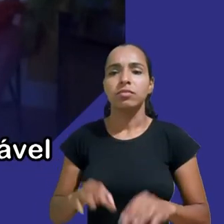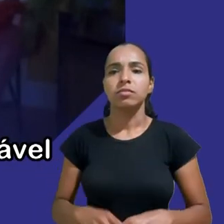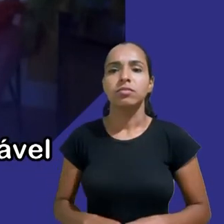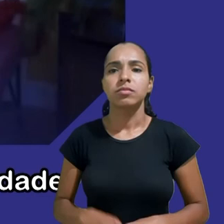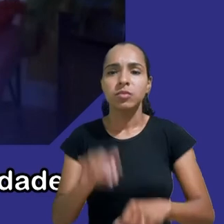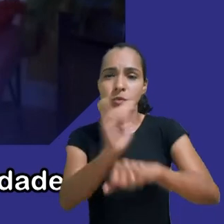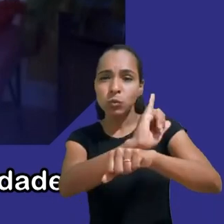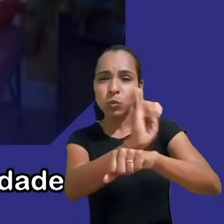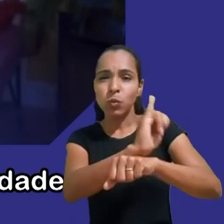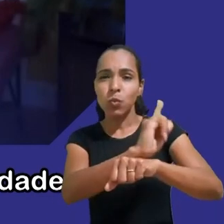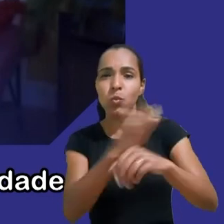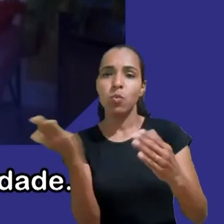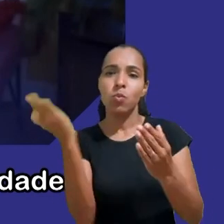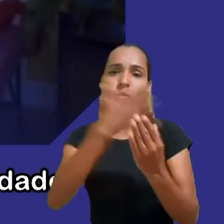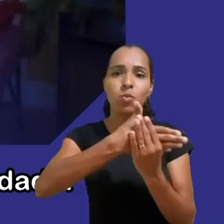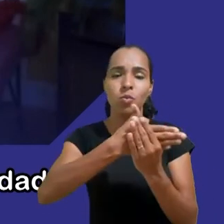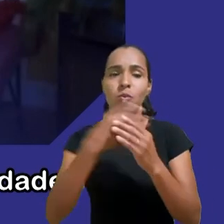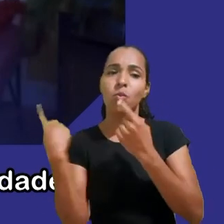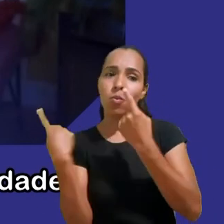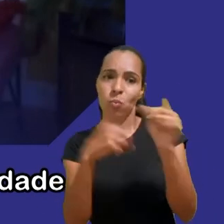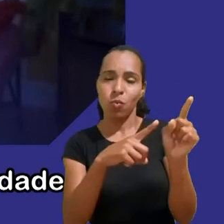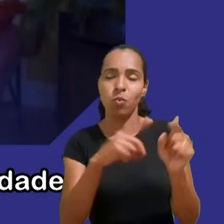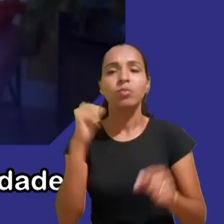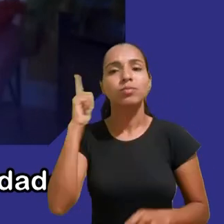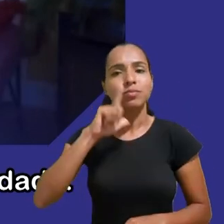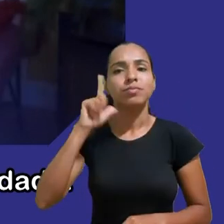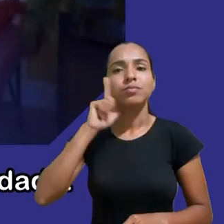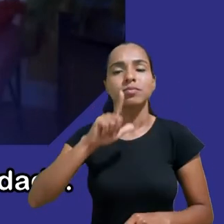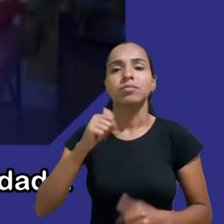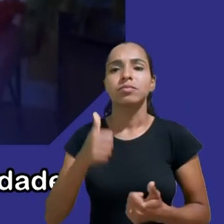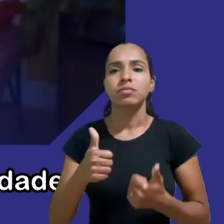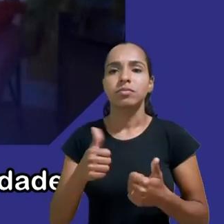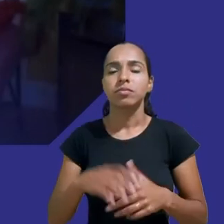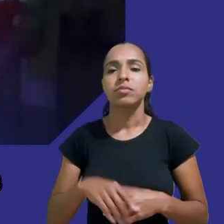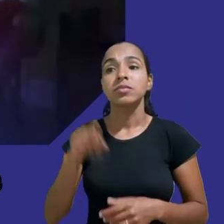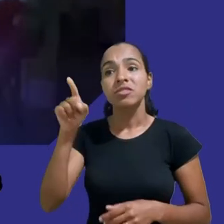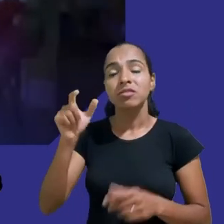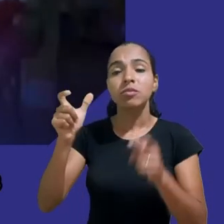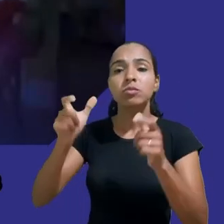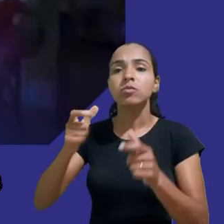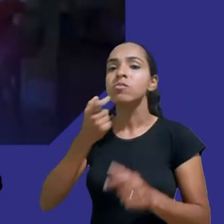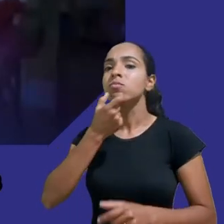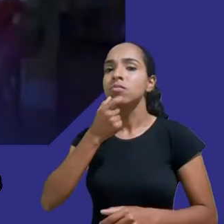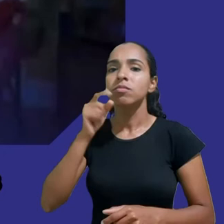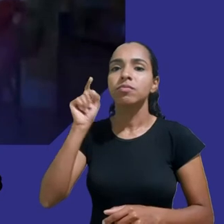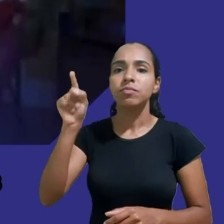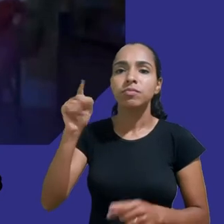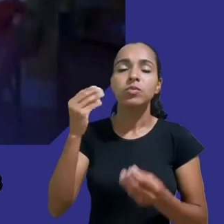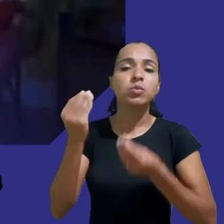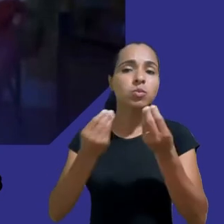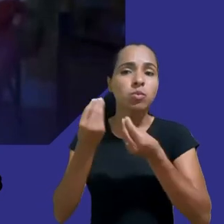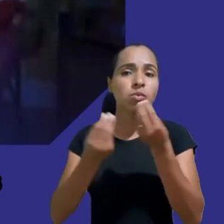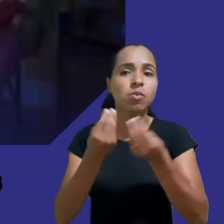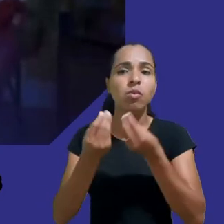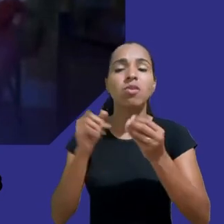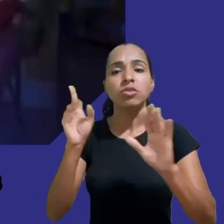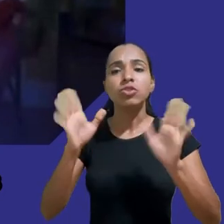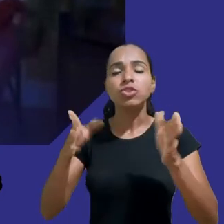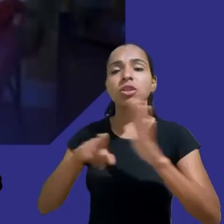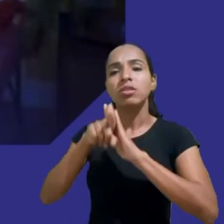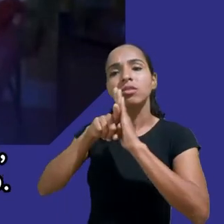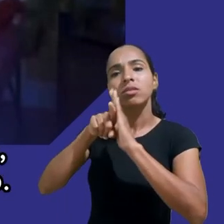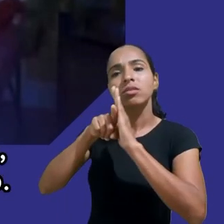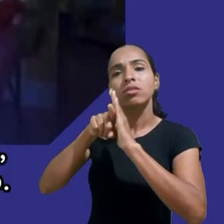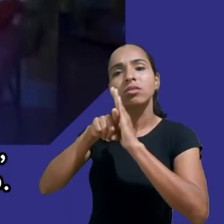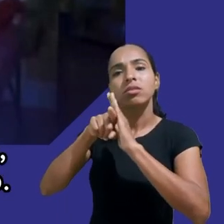at the FTC in the UK they have the exciting age appropriate design code so this really is a great moment where we're starting to see the fruits